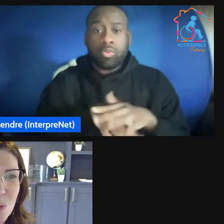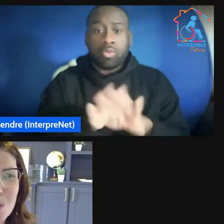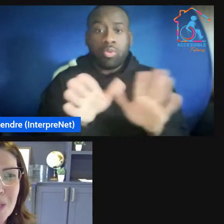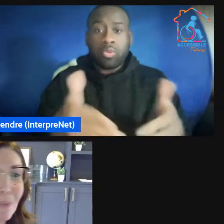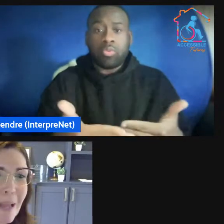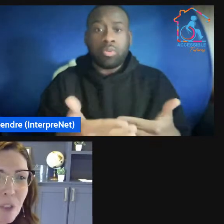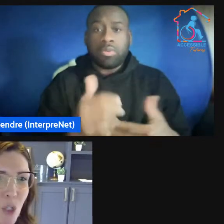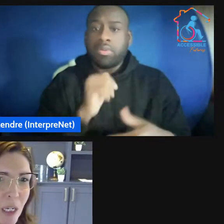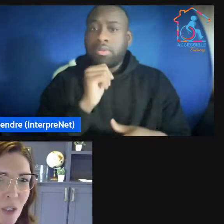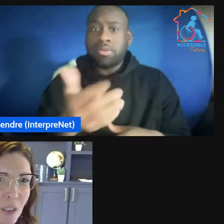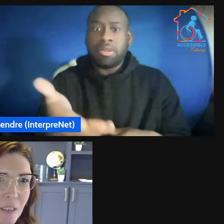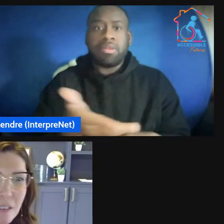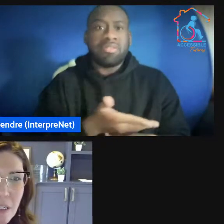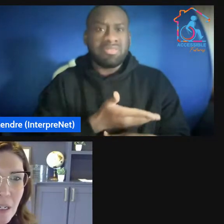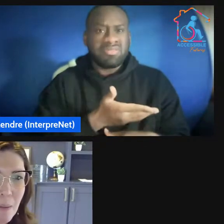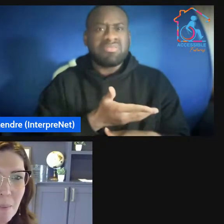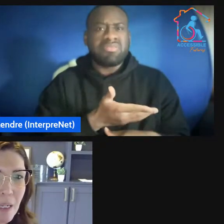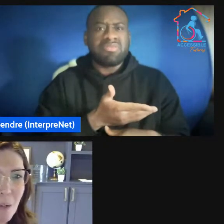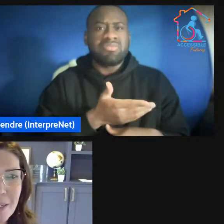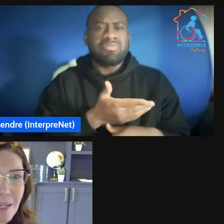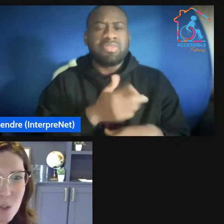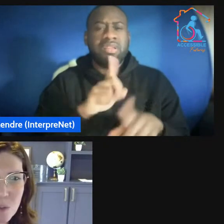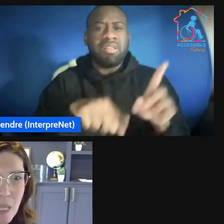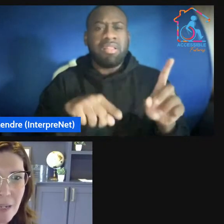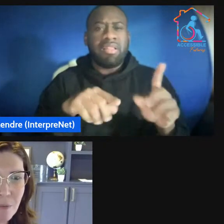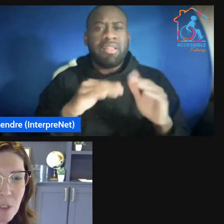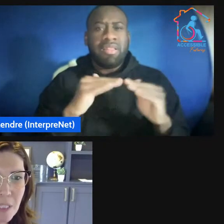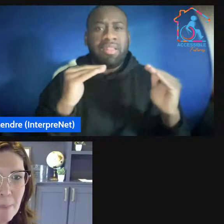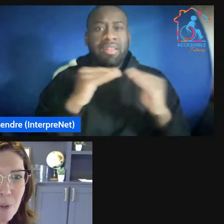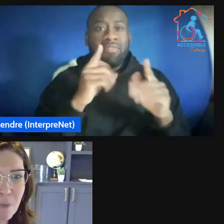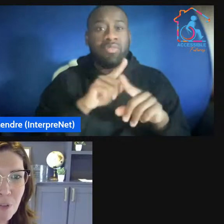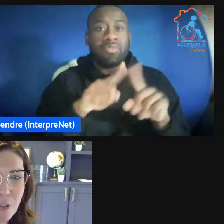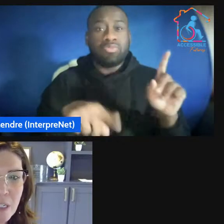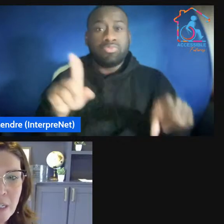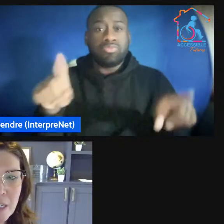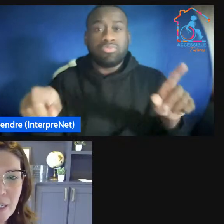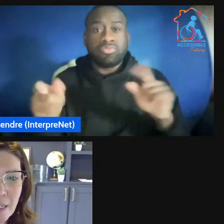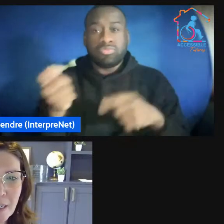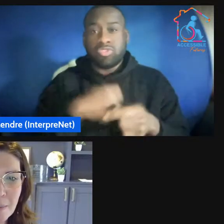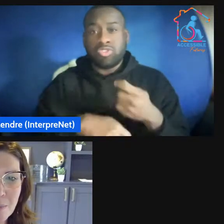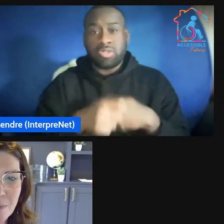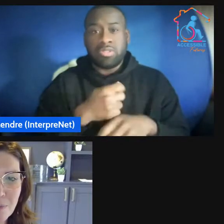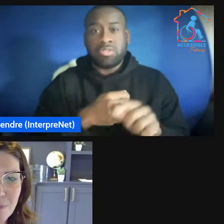not introducing level changes in a residential setting, for example, for